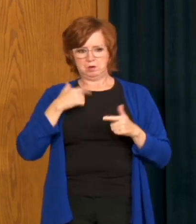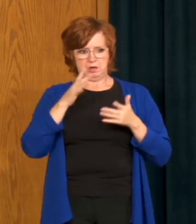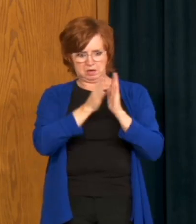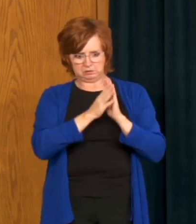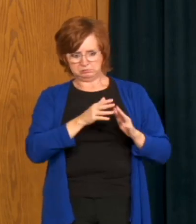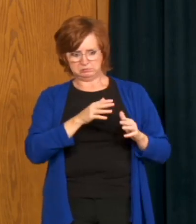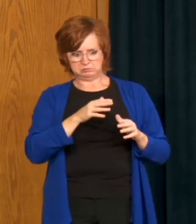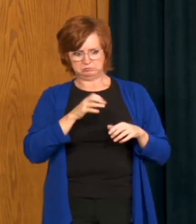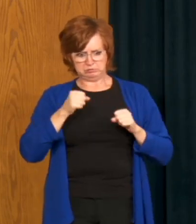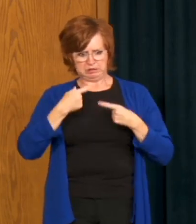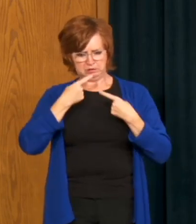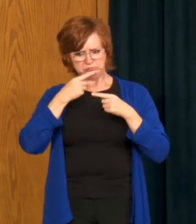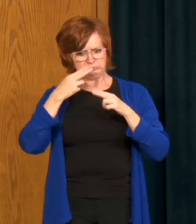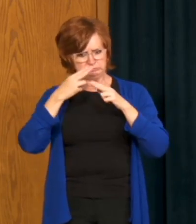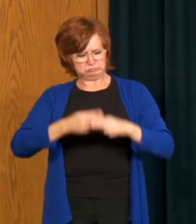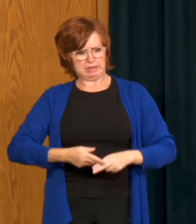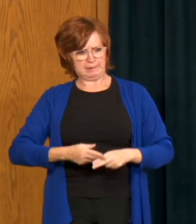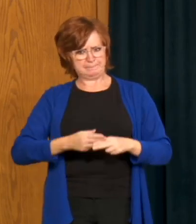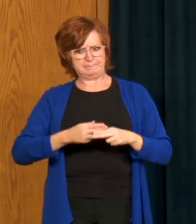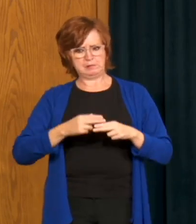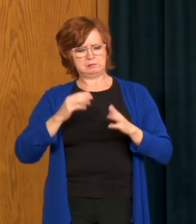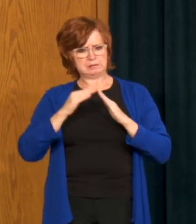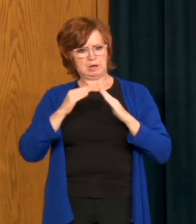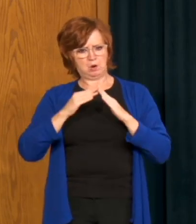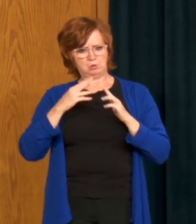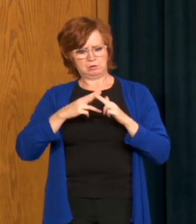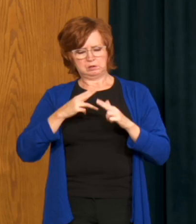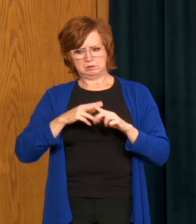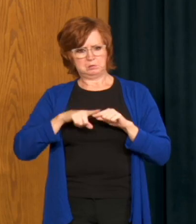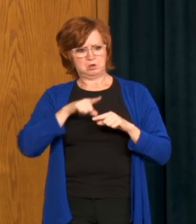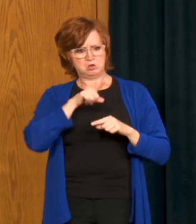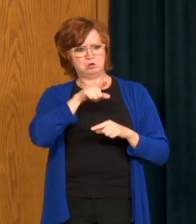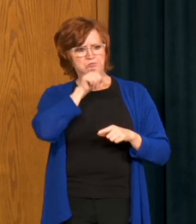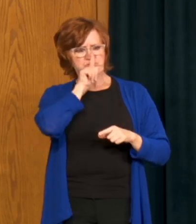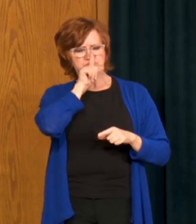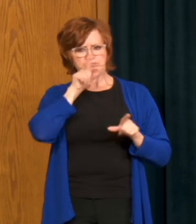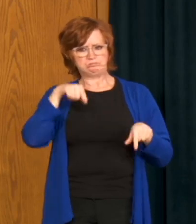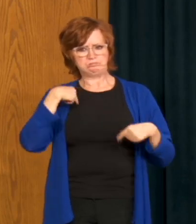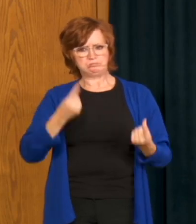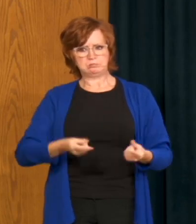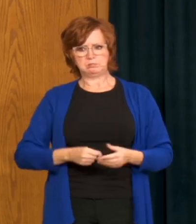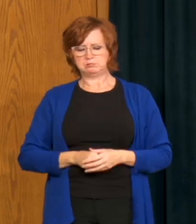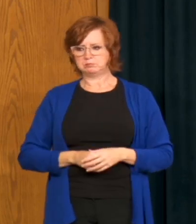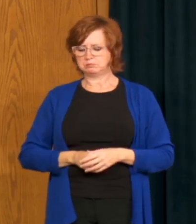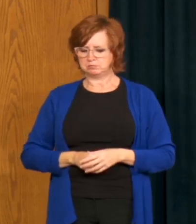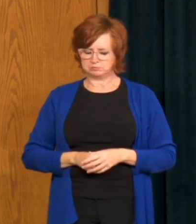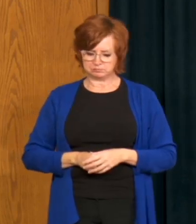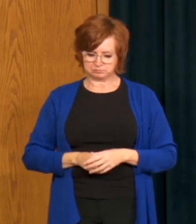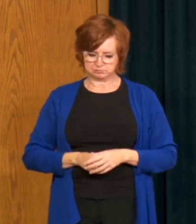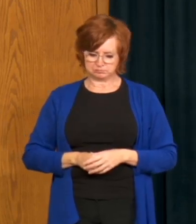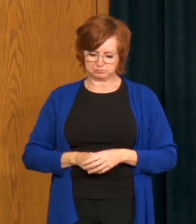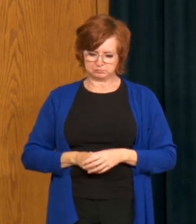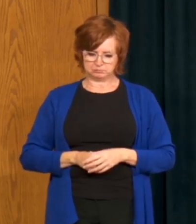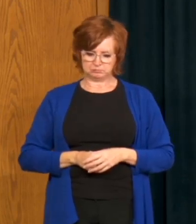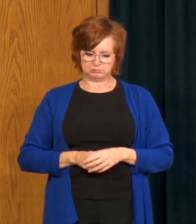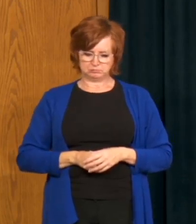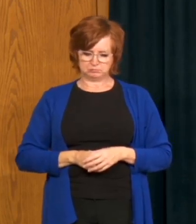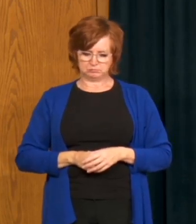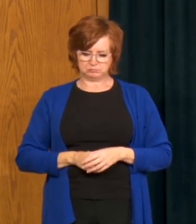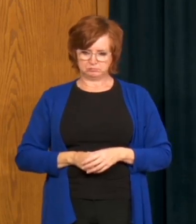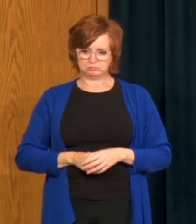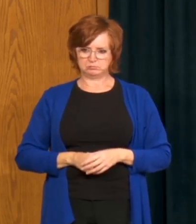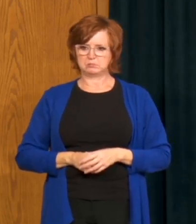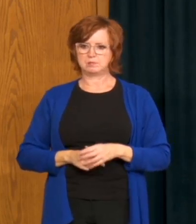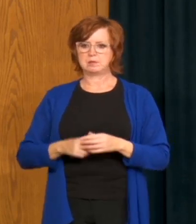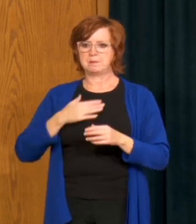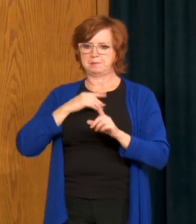information about where cases are and how many cases are there, why or why not? So, I would like to say that I think there's two sides of